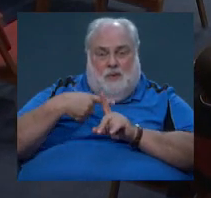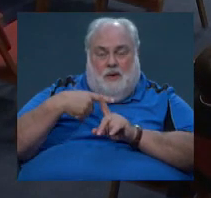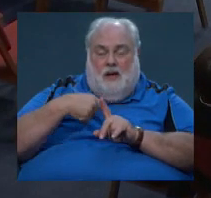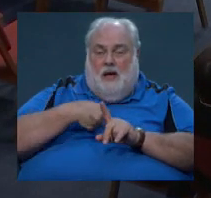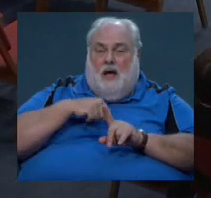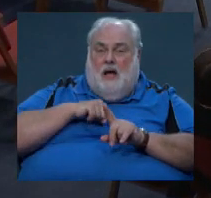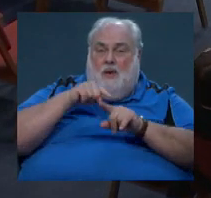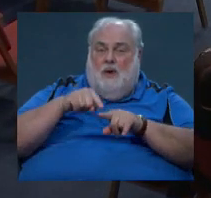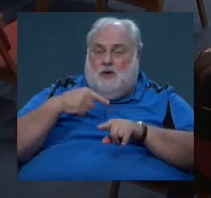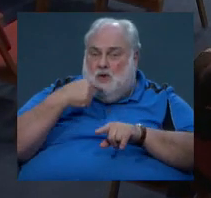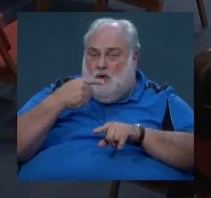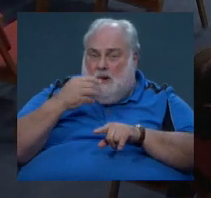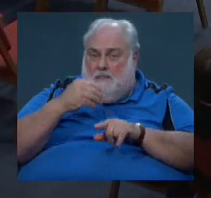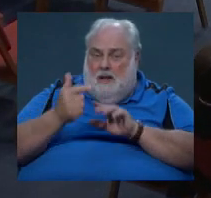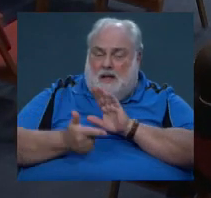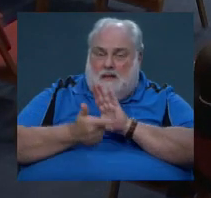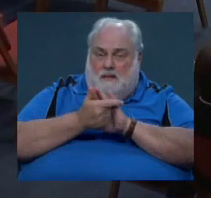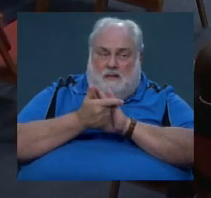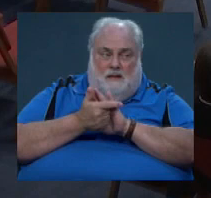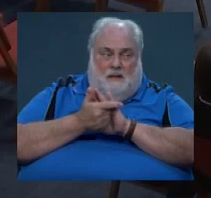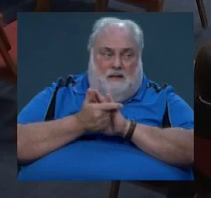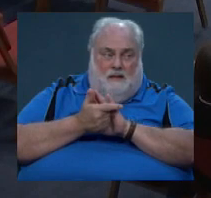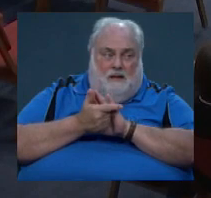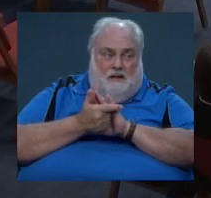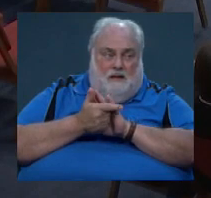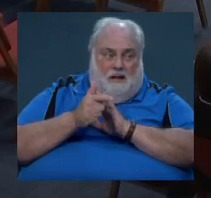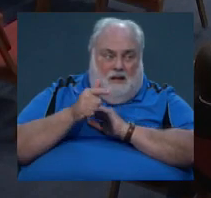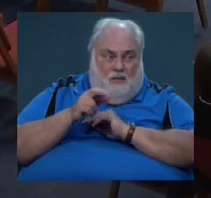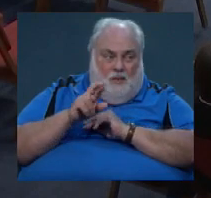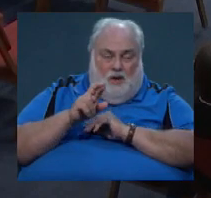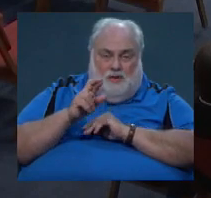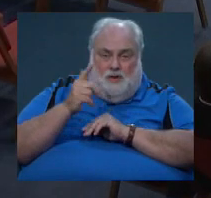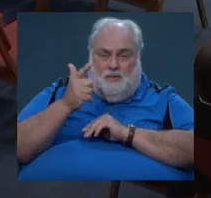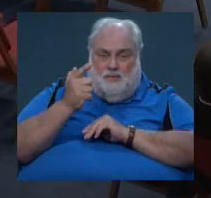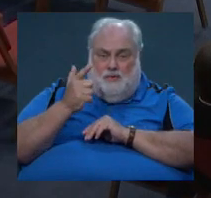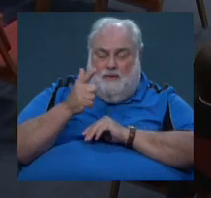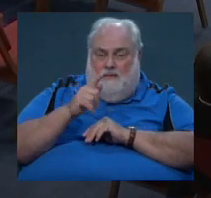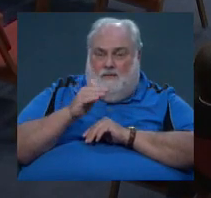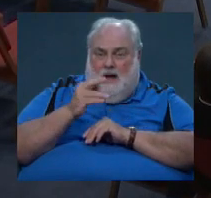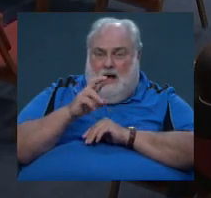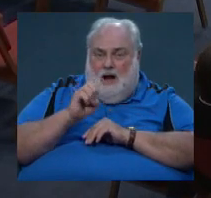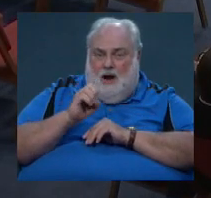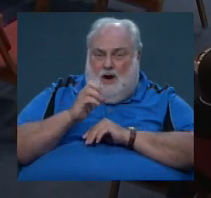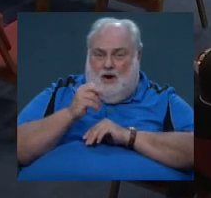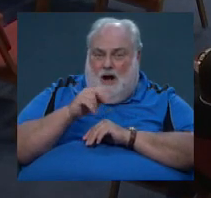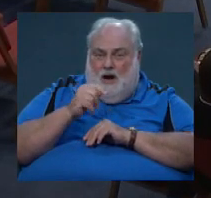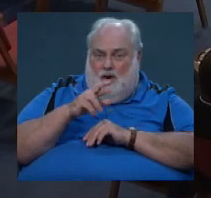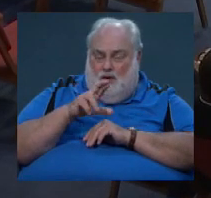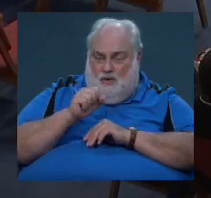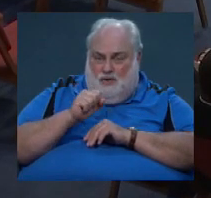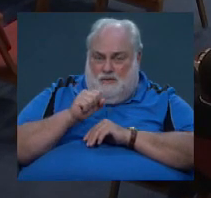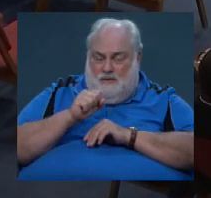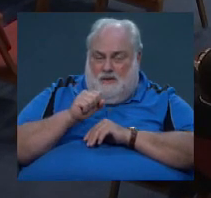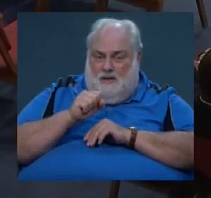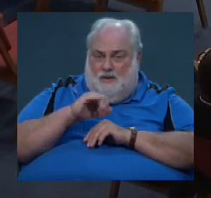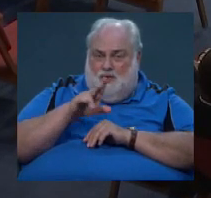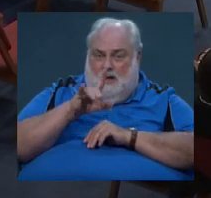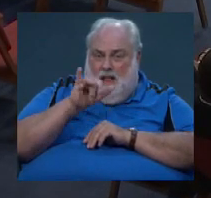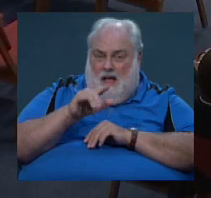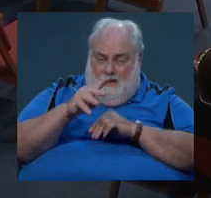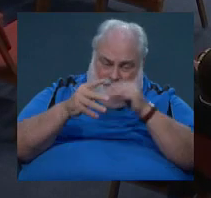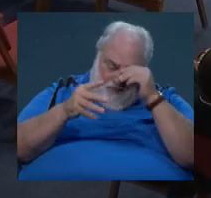went over there and told him it was against the law in Little Rock to shoot firecrackers because, of course, in the 4th of